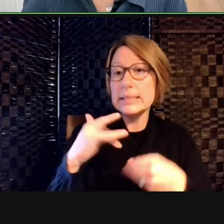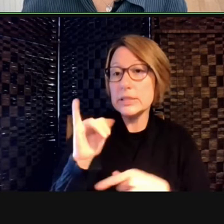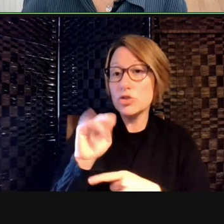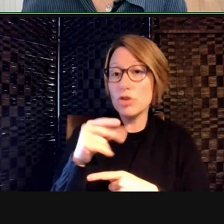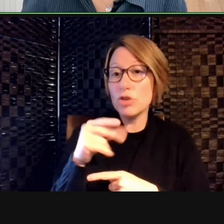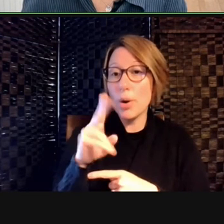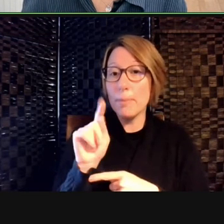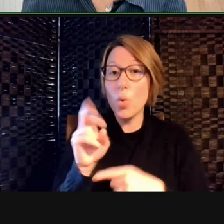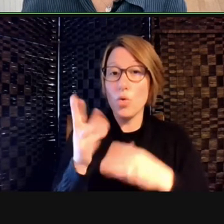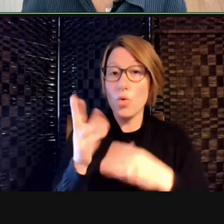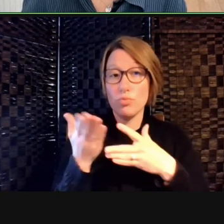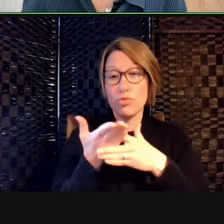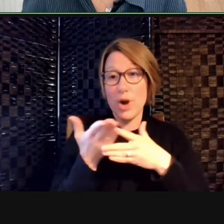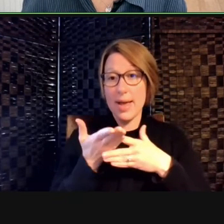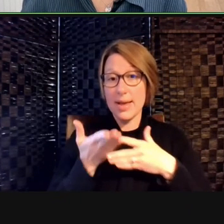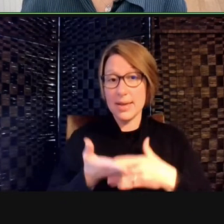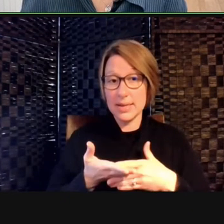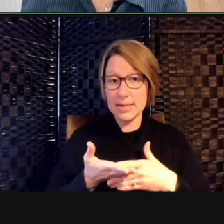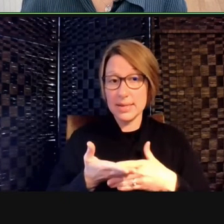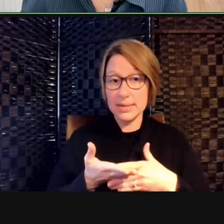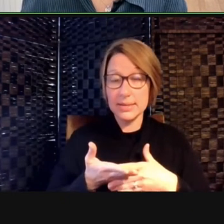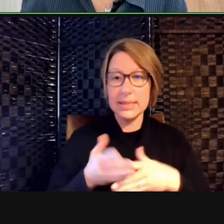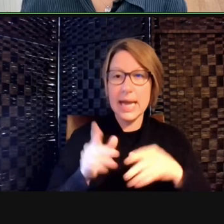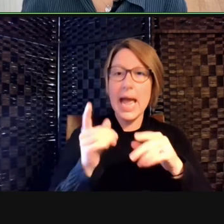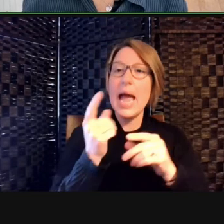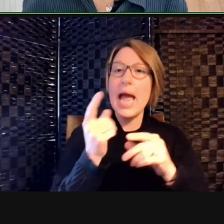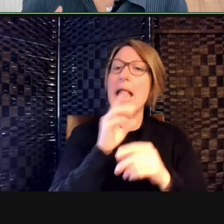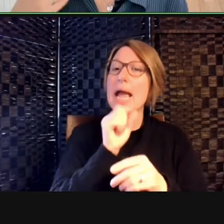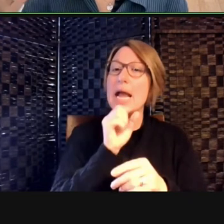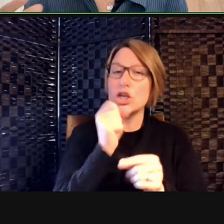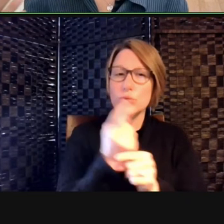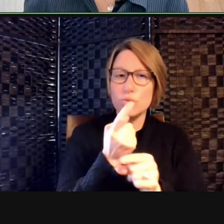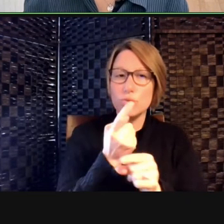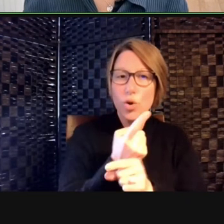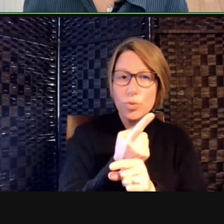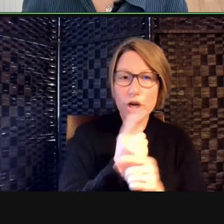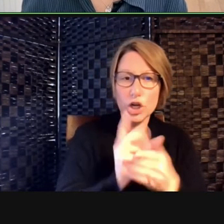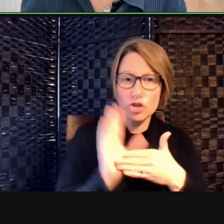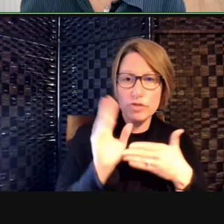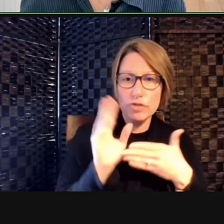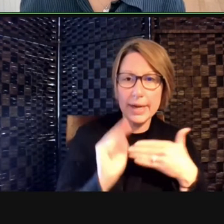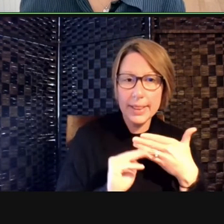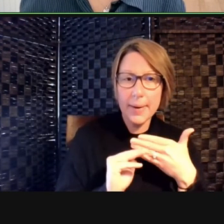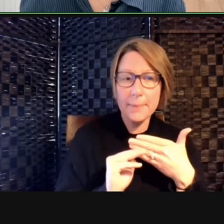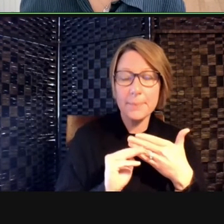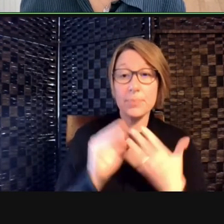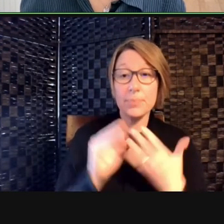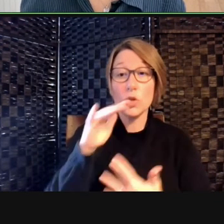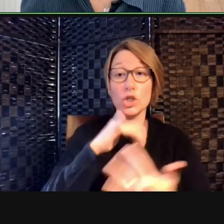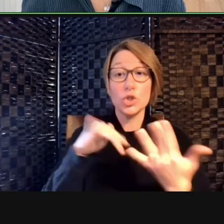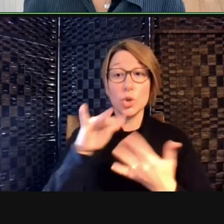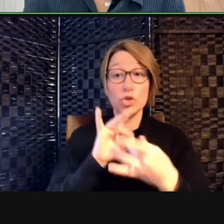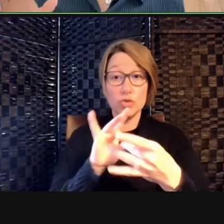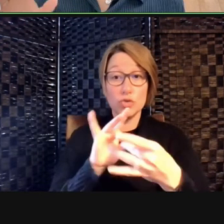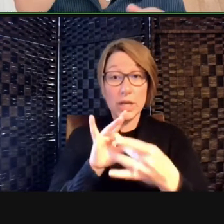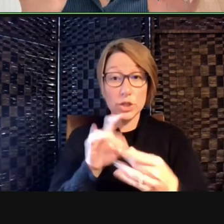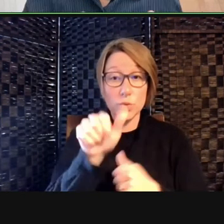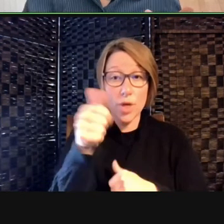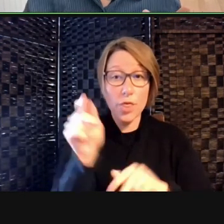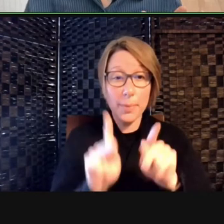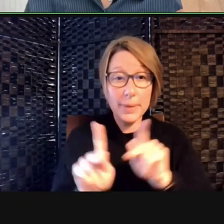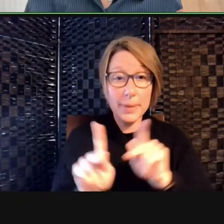age respectful, motivating curriculum, and then thinking about social relationships with other people, and then self-determination. So